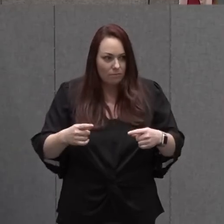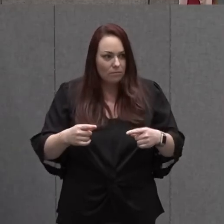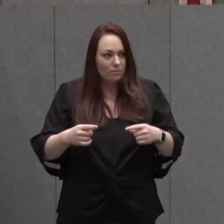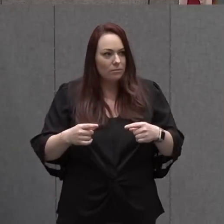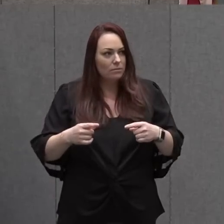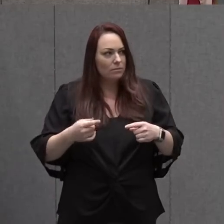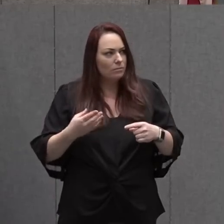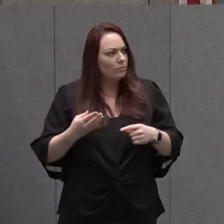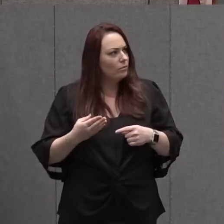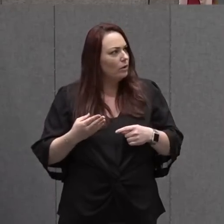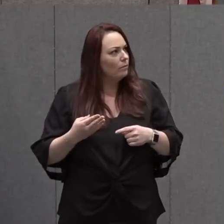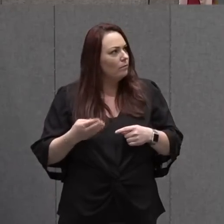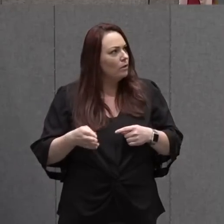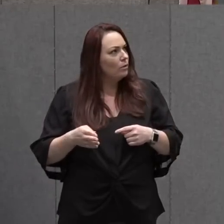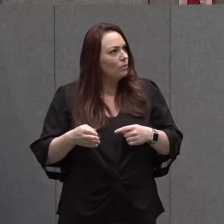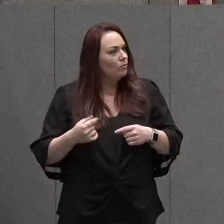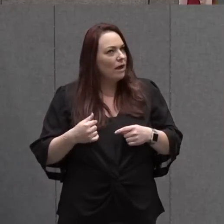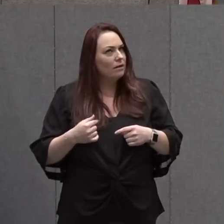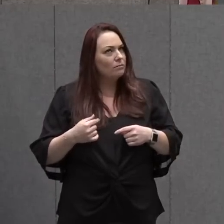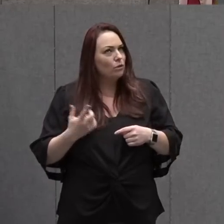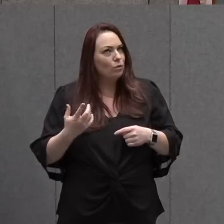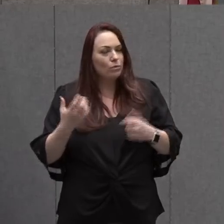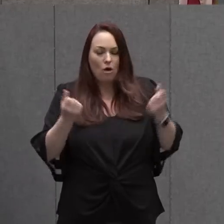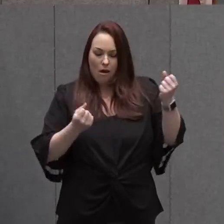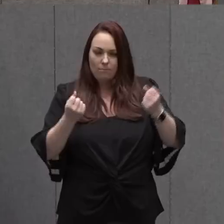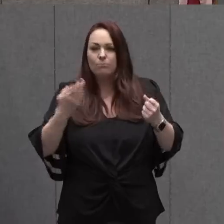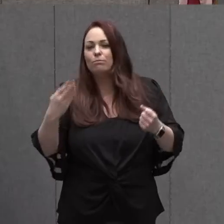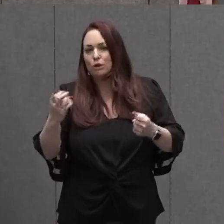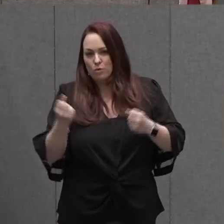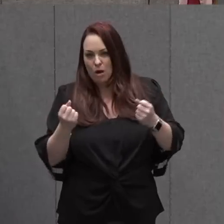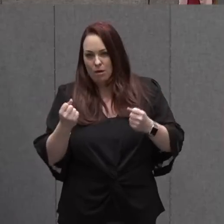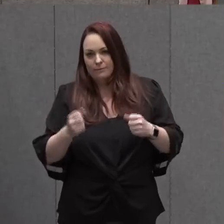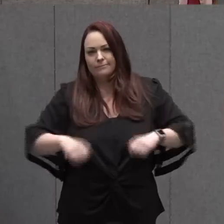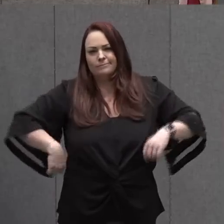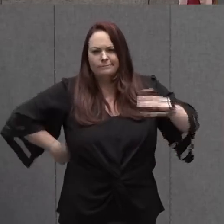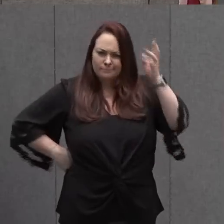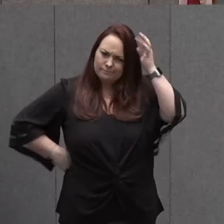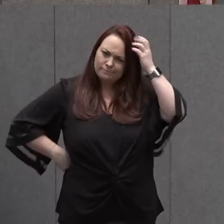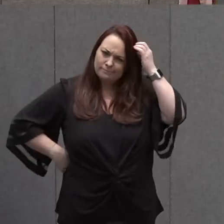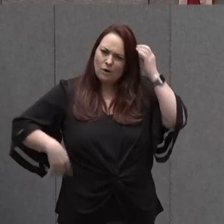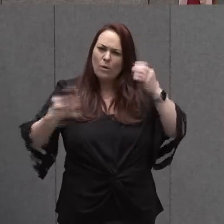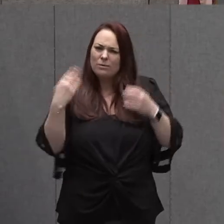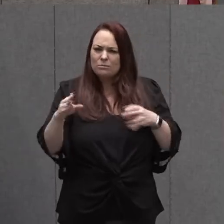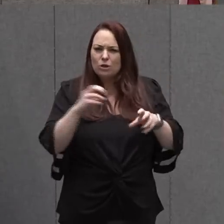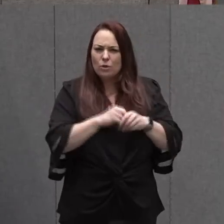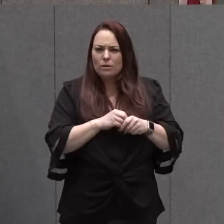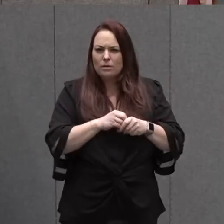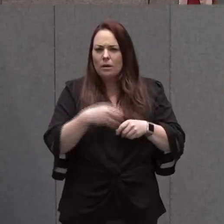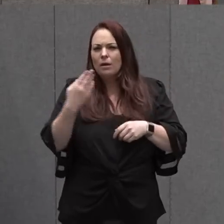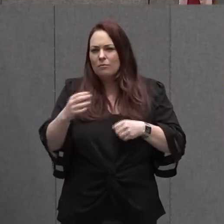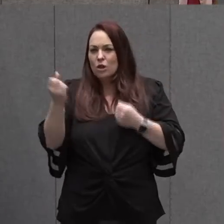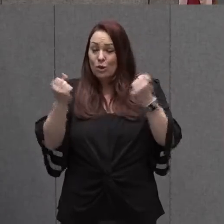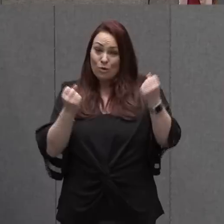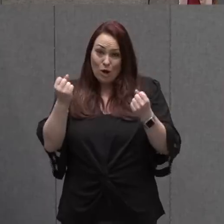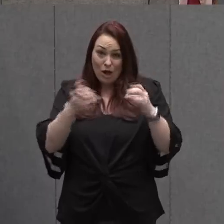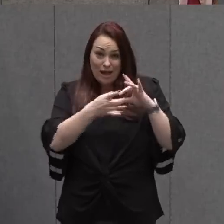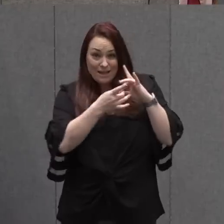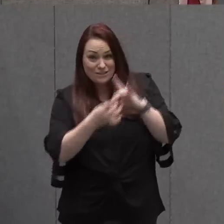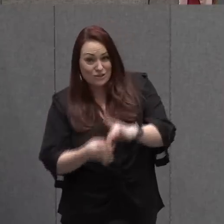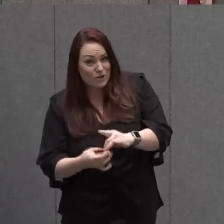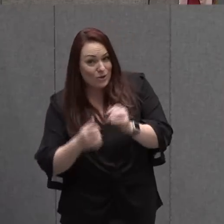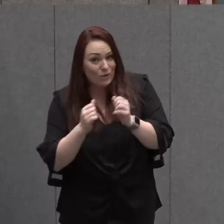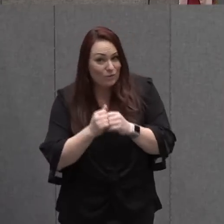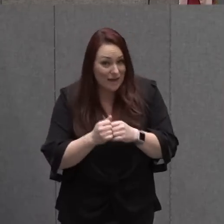blue? The blue car. The blue car. What was blue in there? I wonder what the blue car is going to have to do